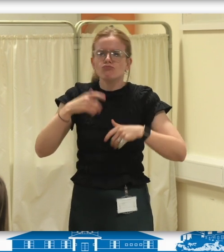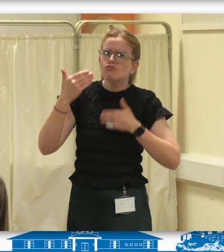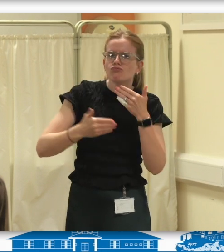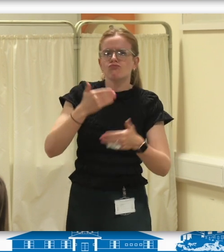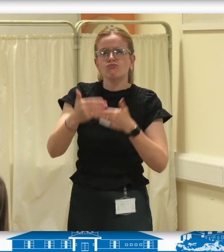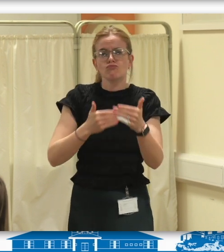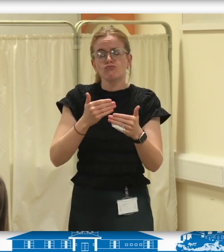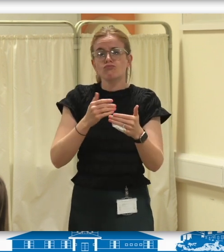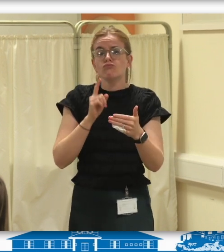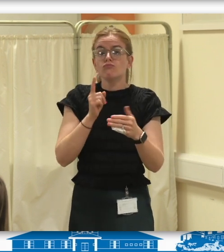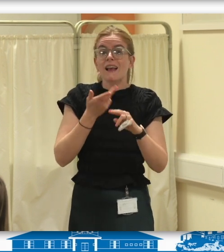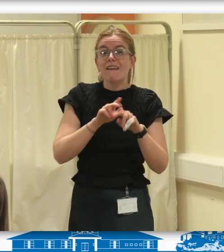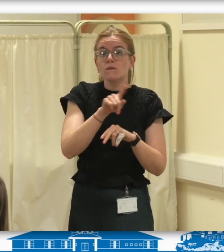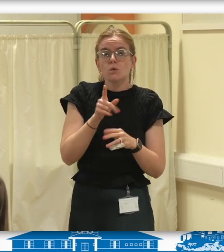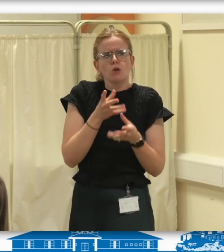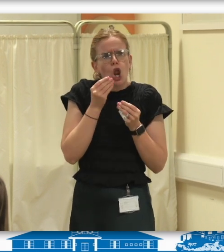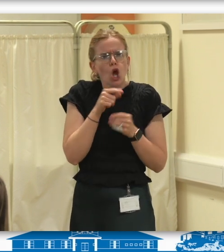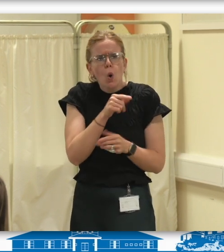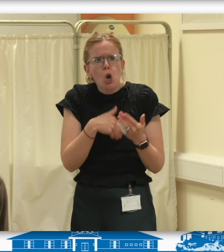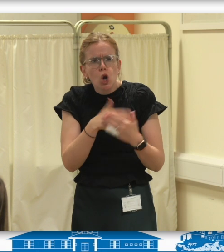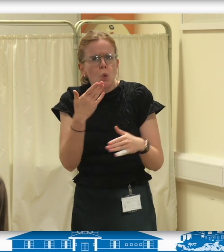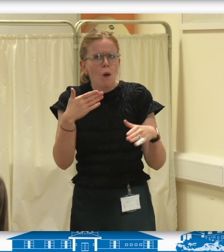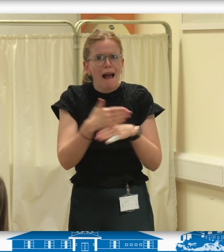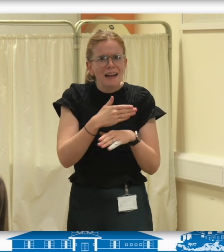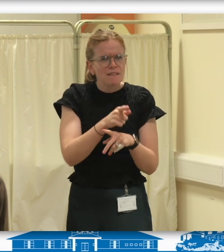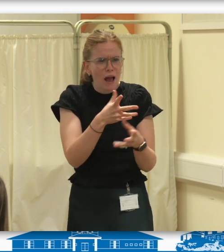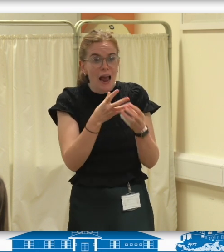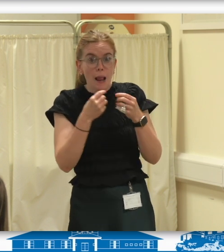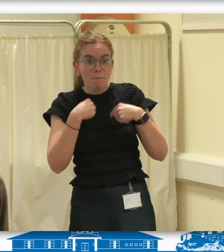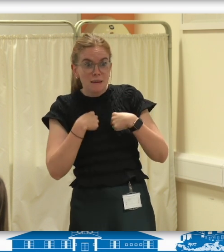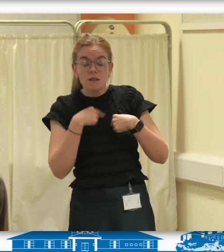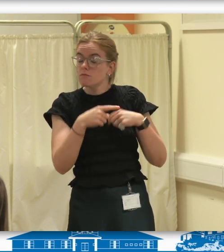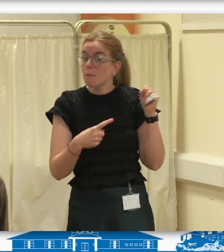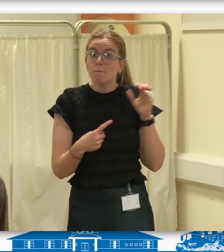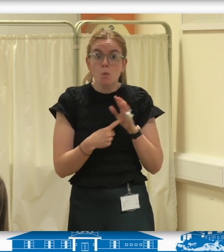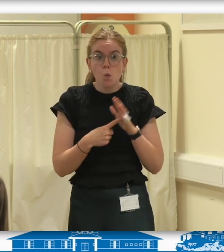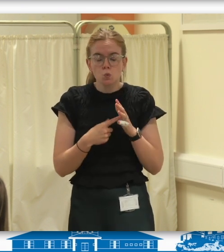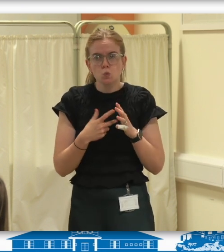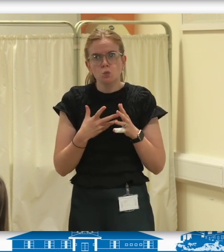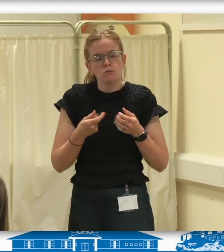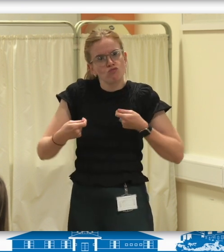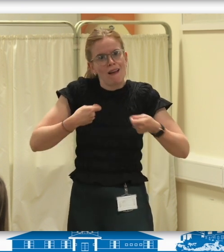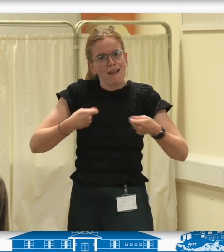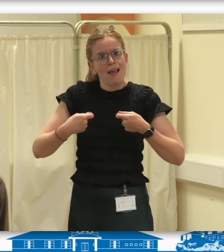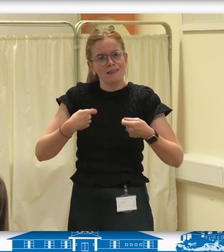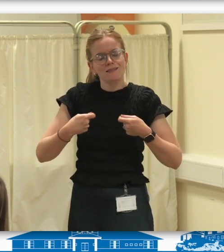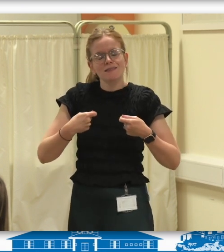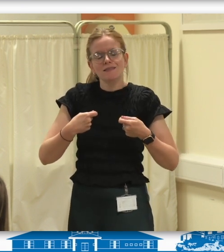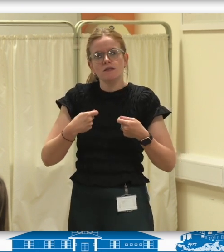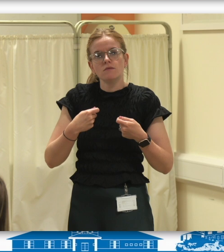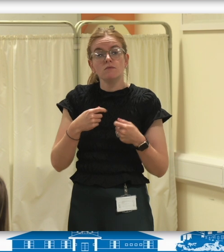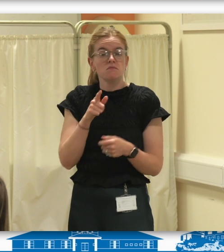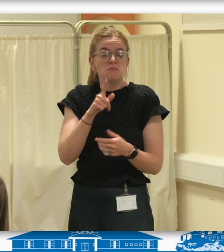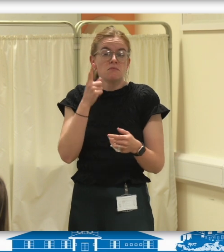re-establishing or learning new nourishing activities is an important part of re-regulation. Rediscovering joy